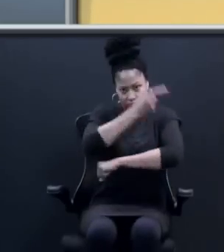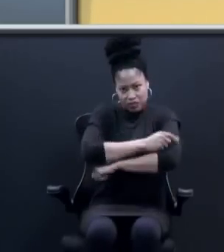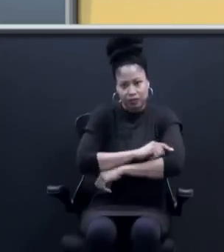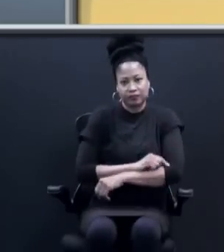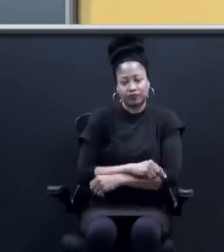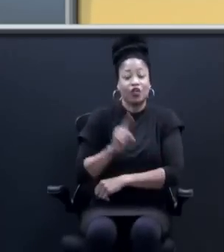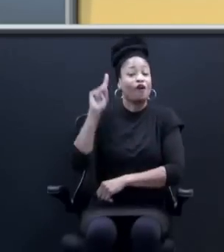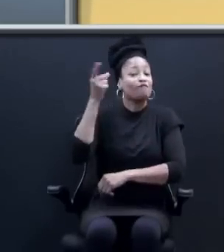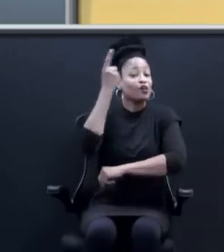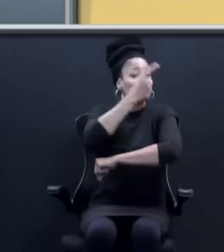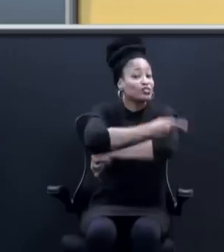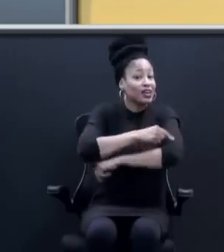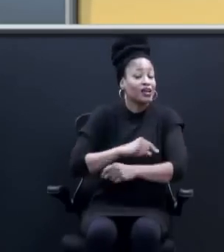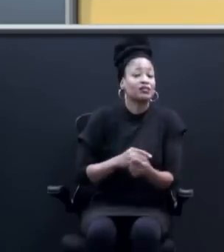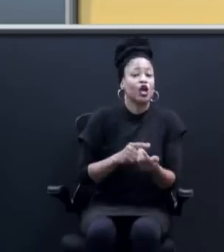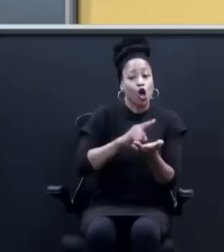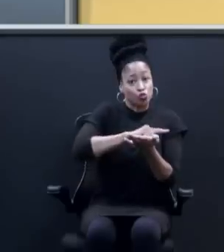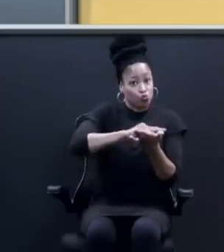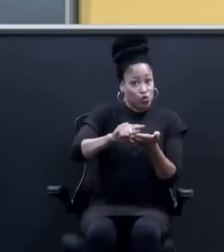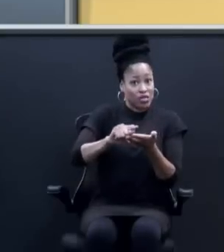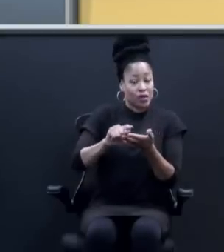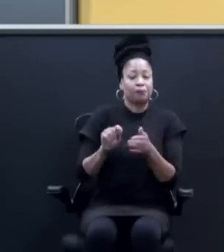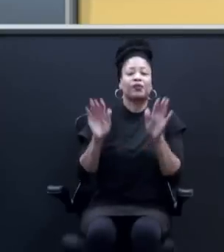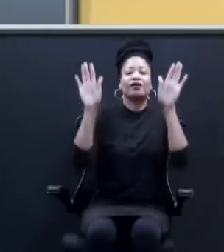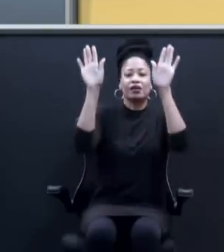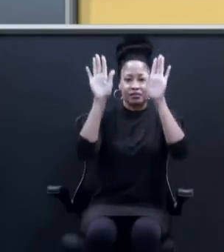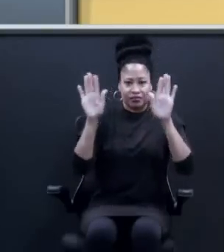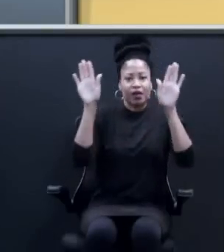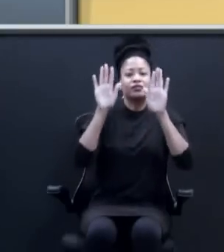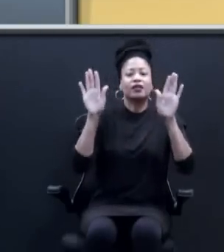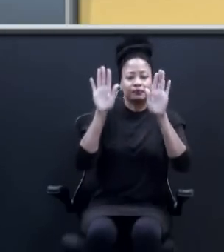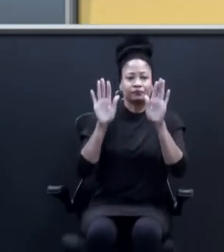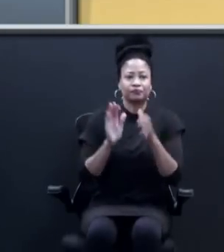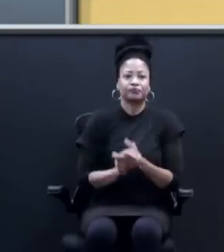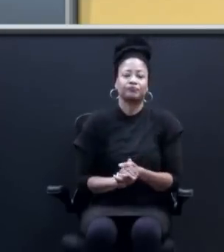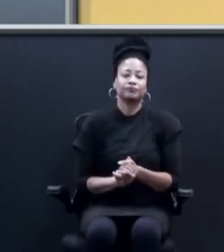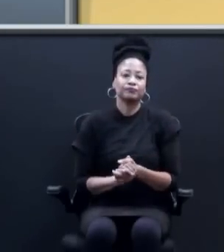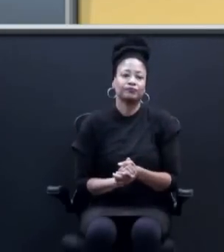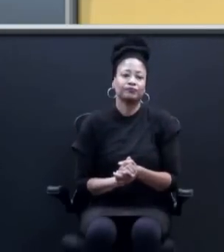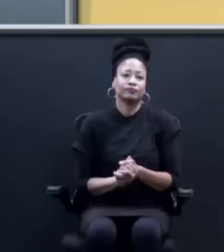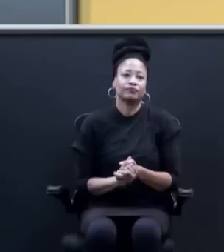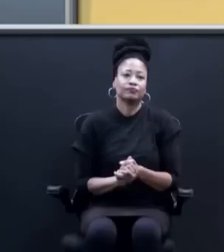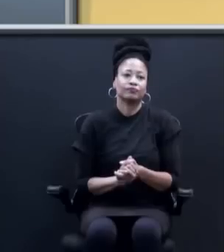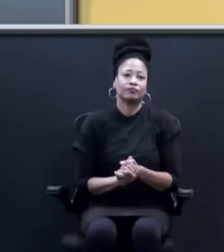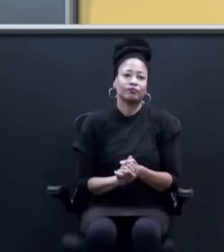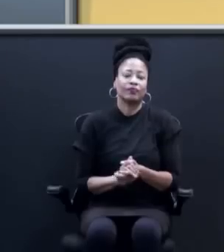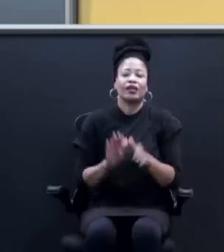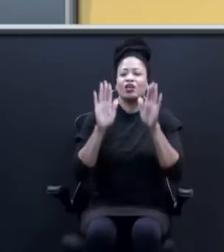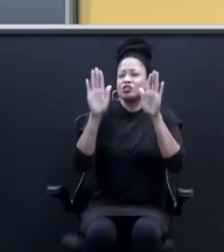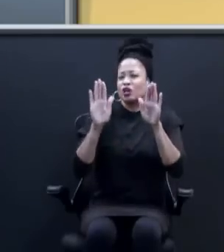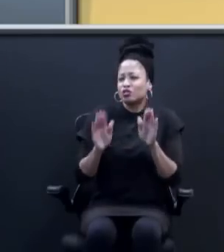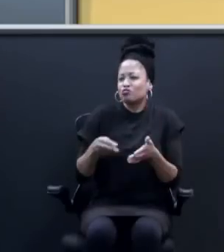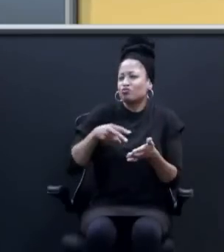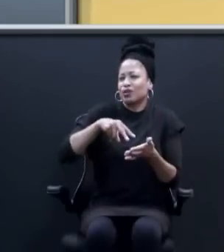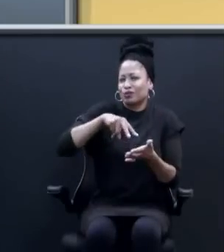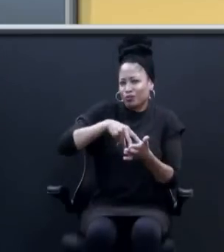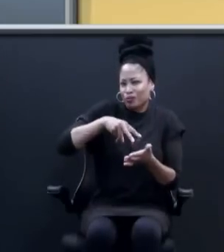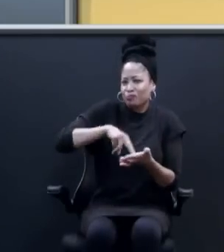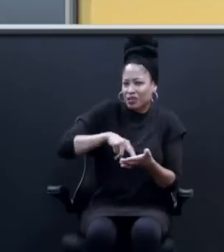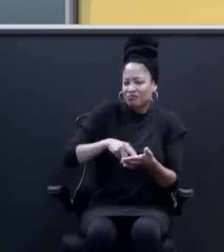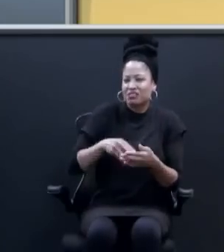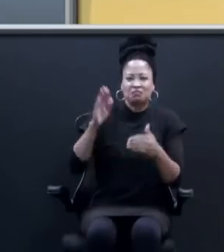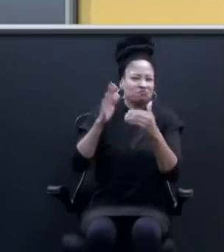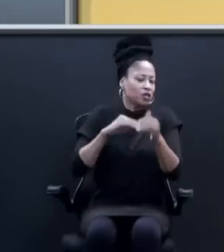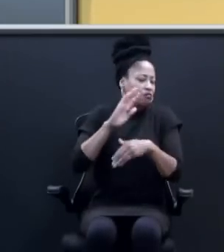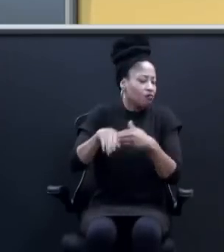This is the one feast that's constant. No matter what it is, it is constant because it have a greater meaning than all of the feasts put together.